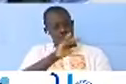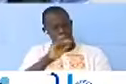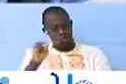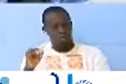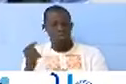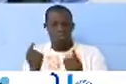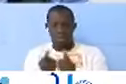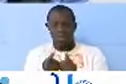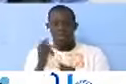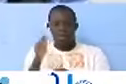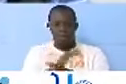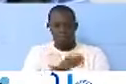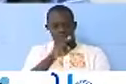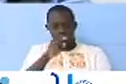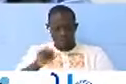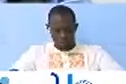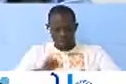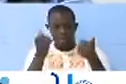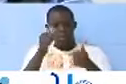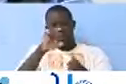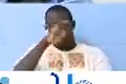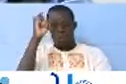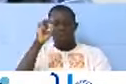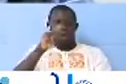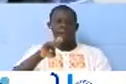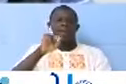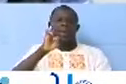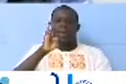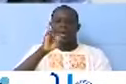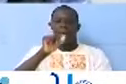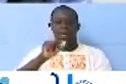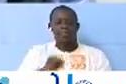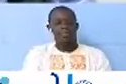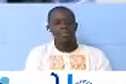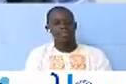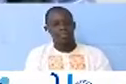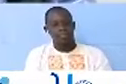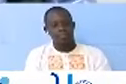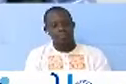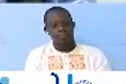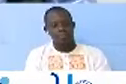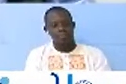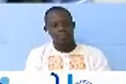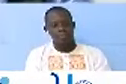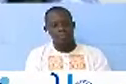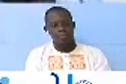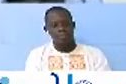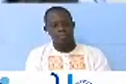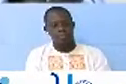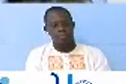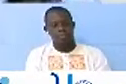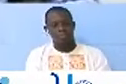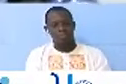for Dokoning Tamon Ribul Nyana Kanyami, it called on the Tambita call for Nyaki Nyak.